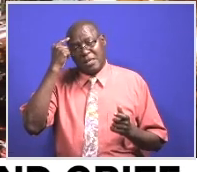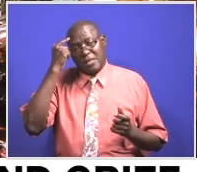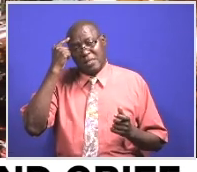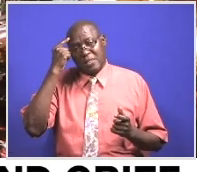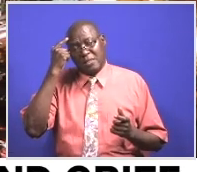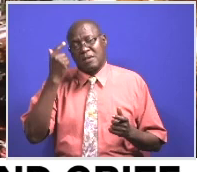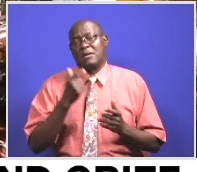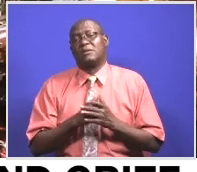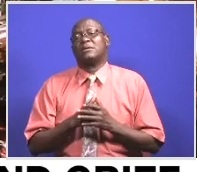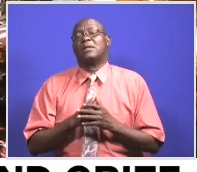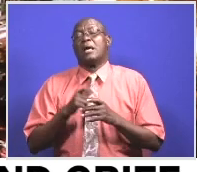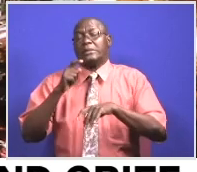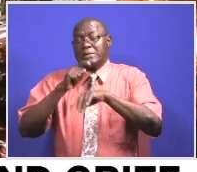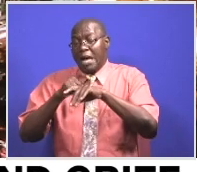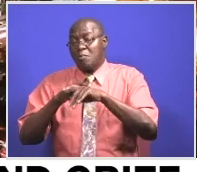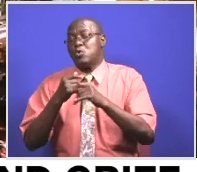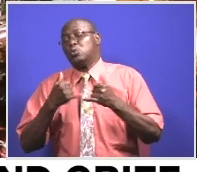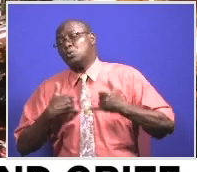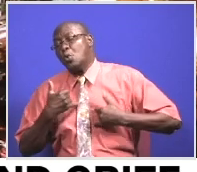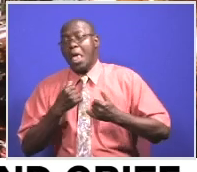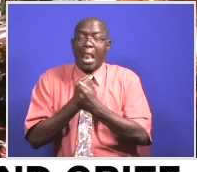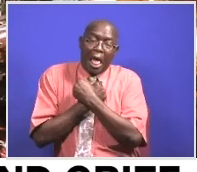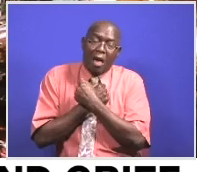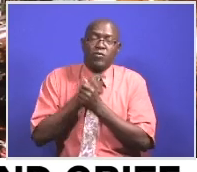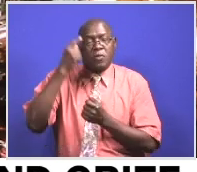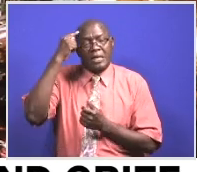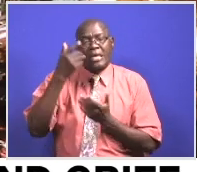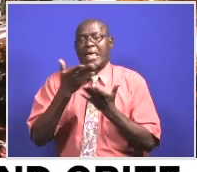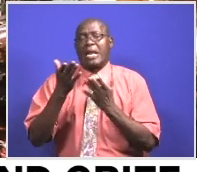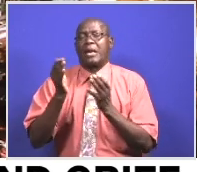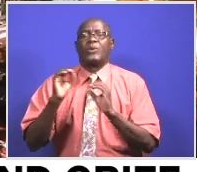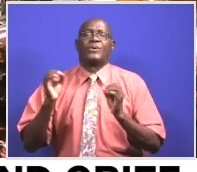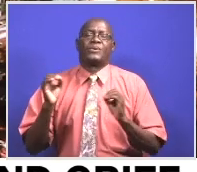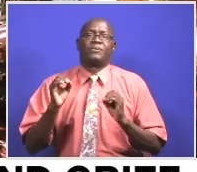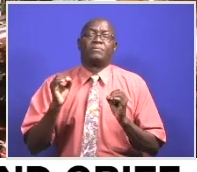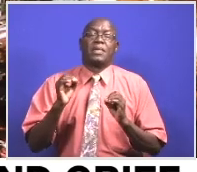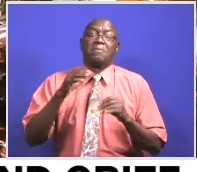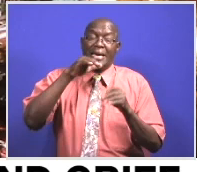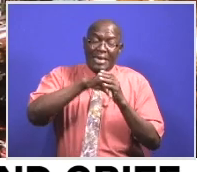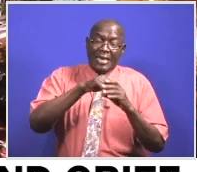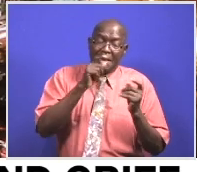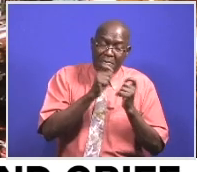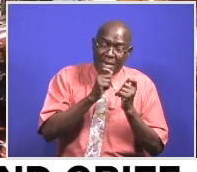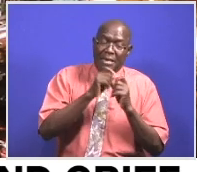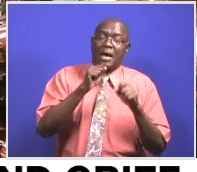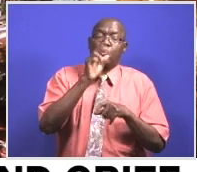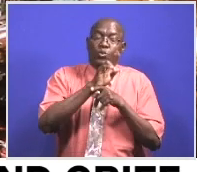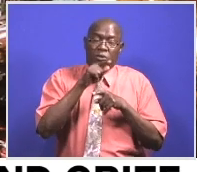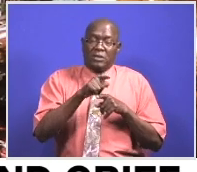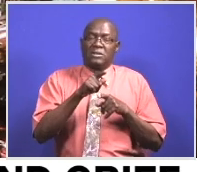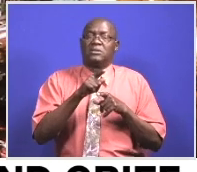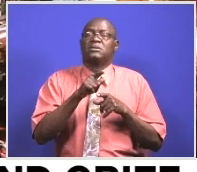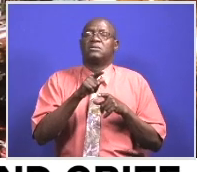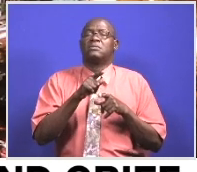love, you don't see anything. But let me tell you, in pain, you can use your pain to go far. Because